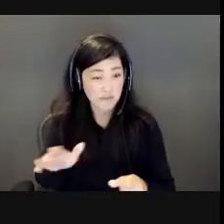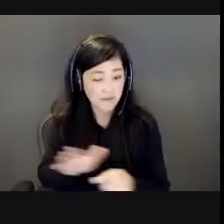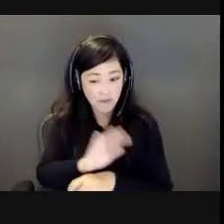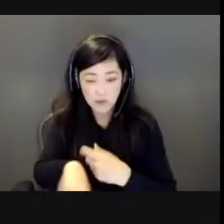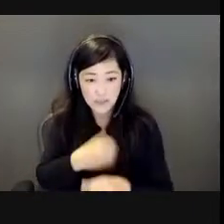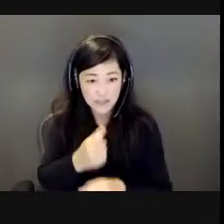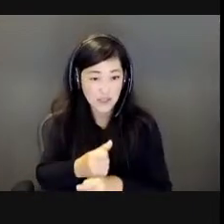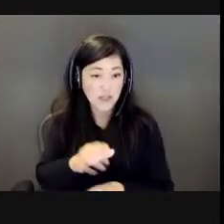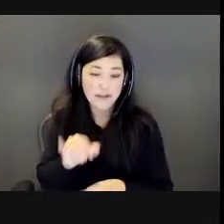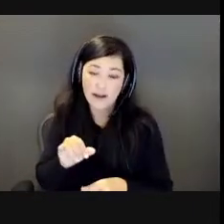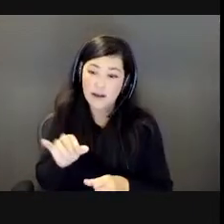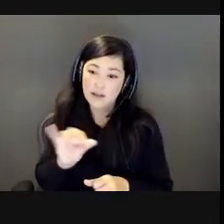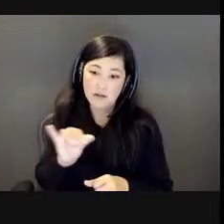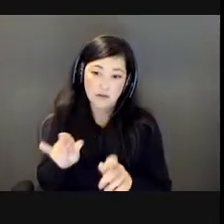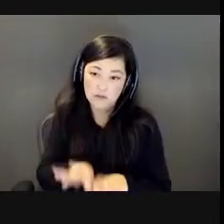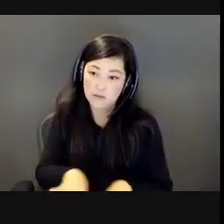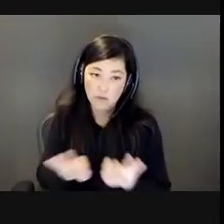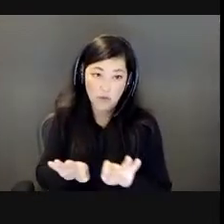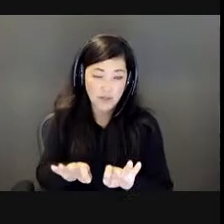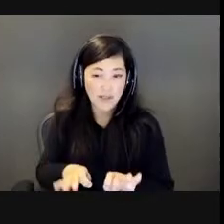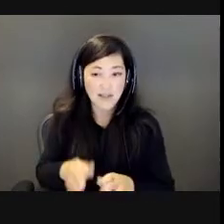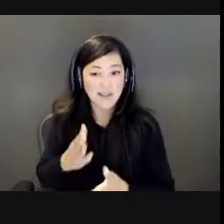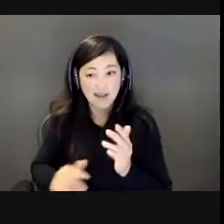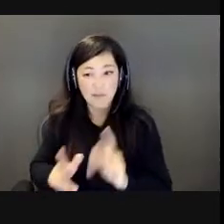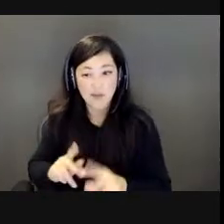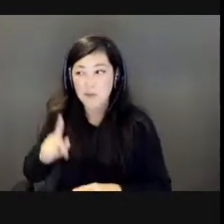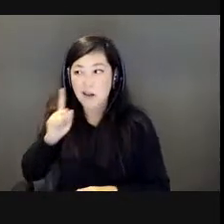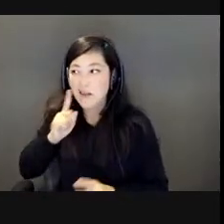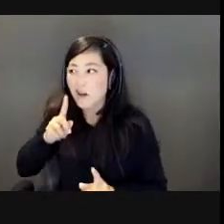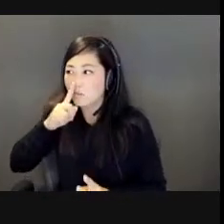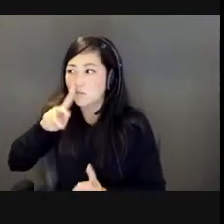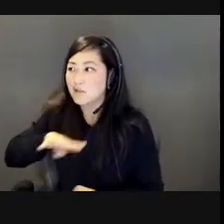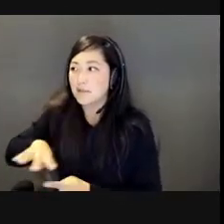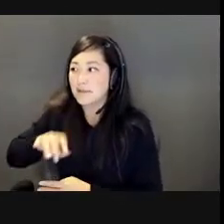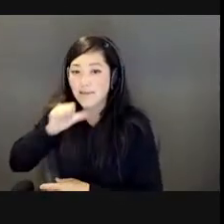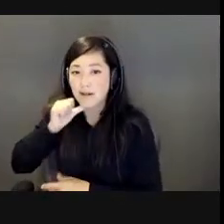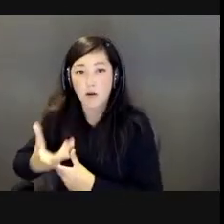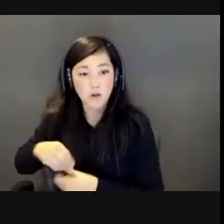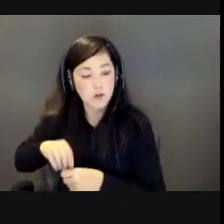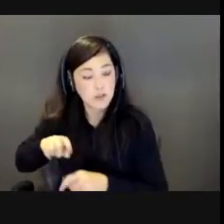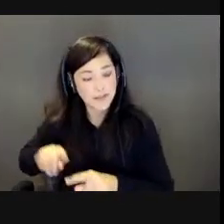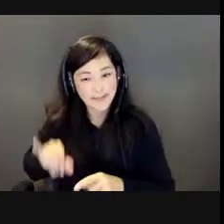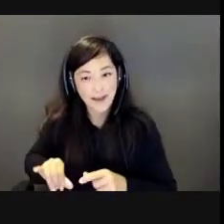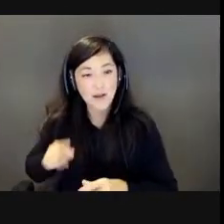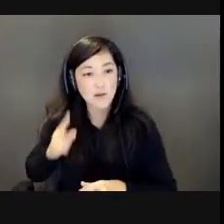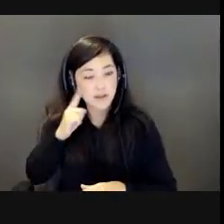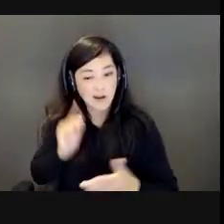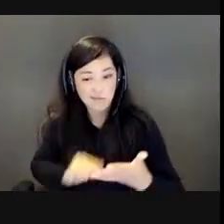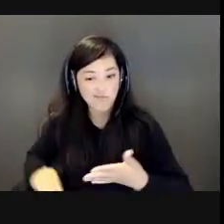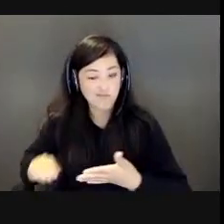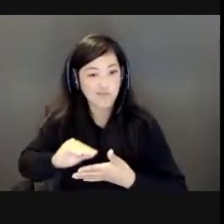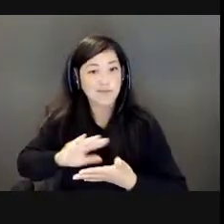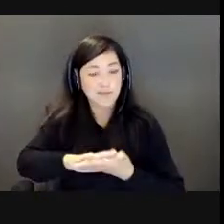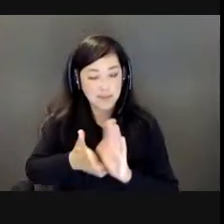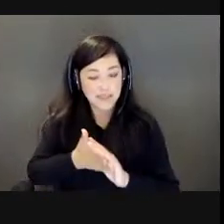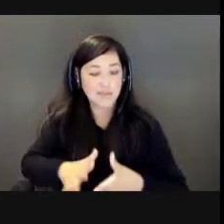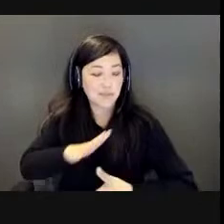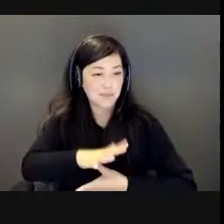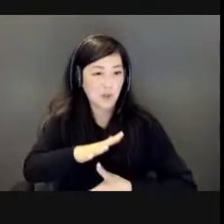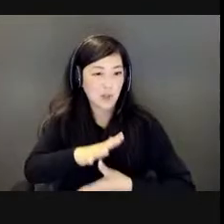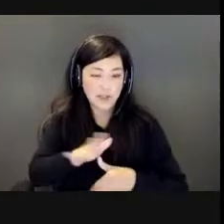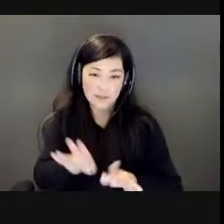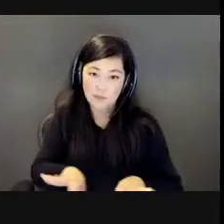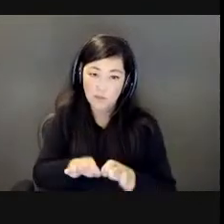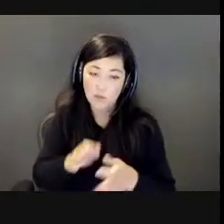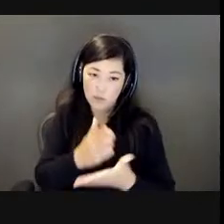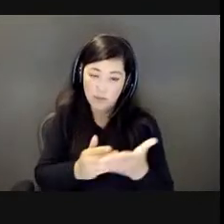to maintenance. It's all too often thought of as a last resort. Absolutely. No, thank you. I think that is all we have time for. So